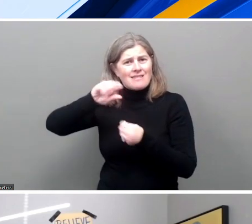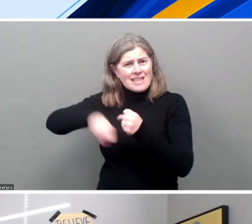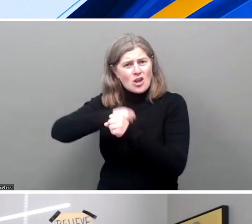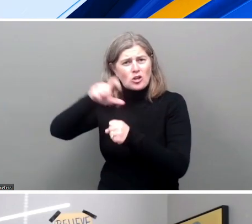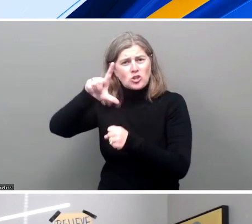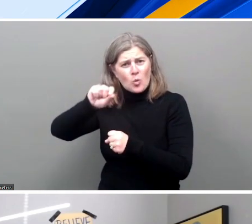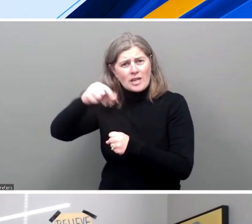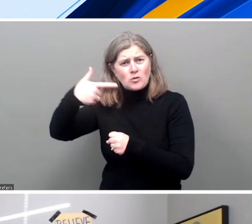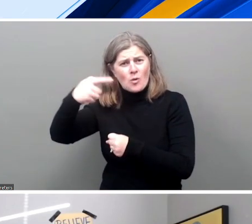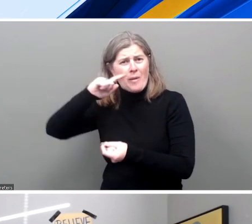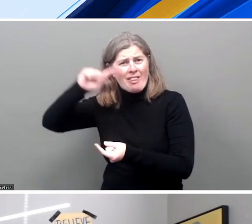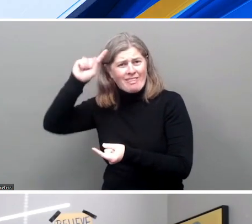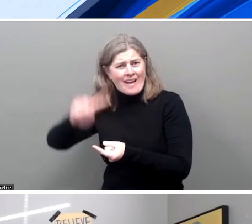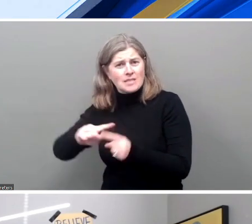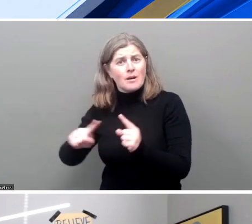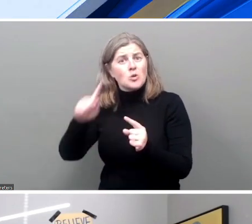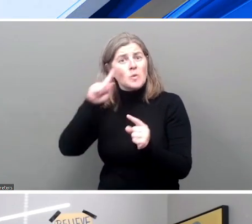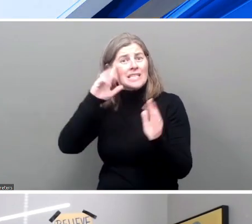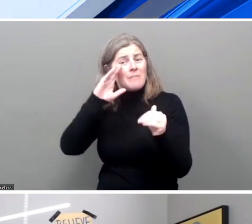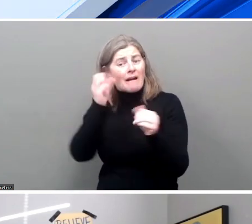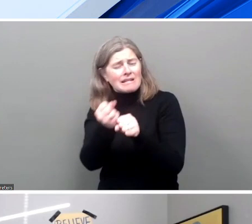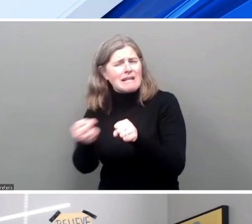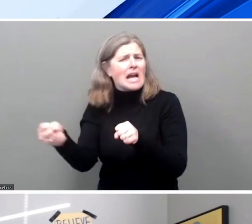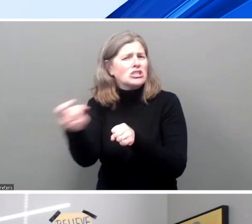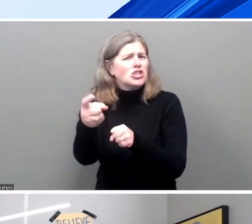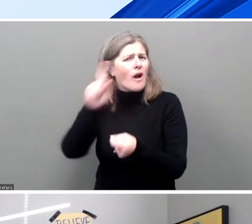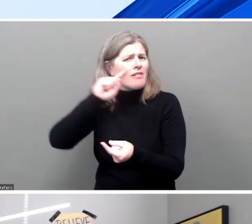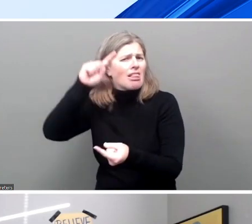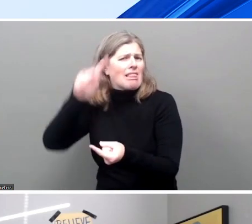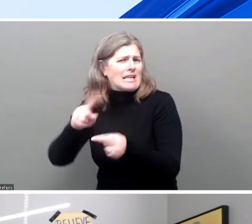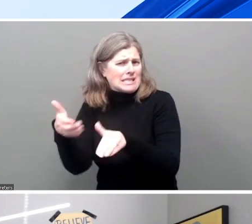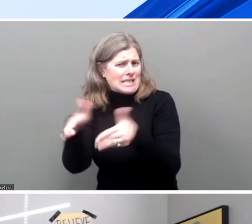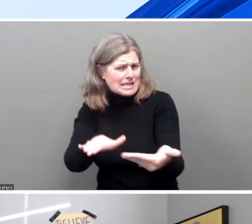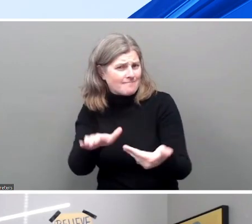you think there will be fewer deaths next year. Thanks.